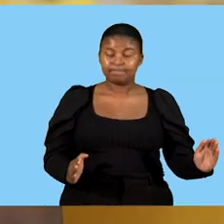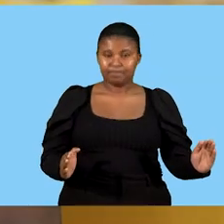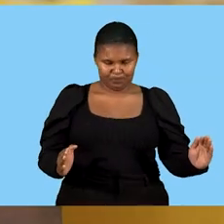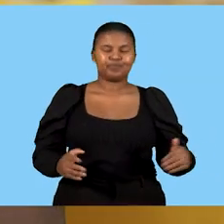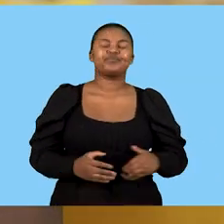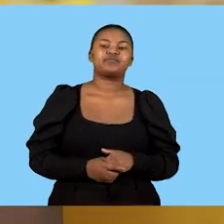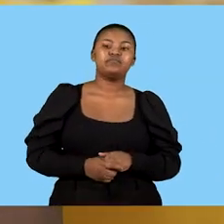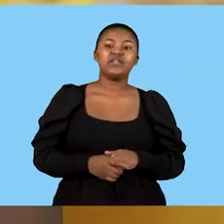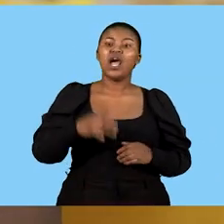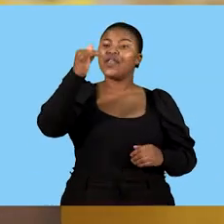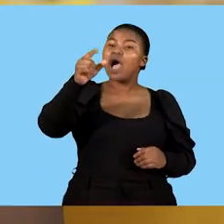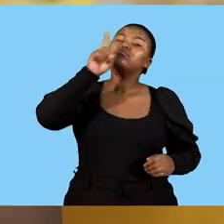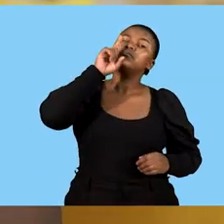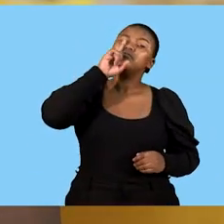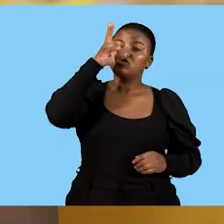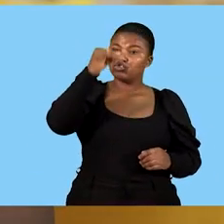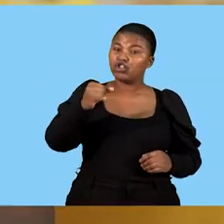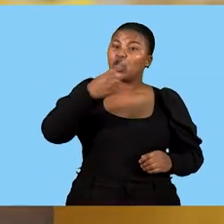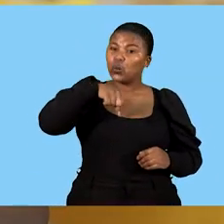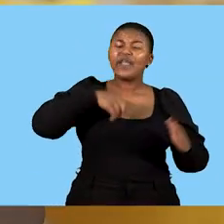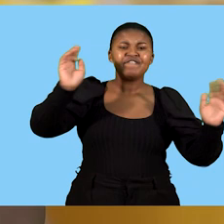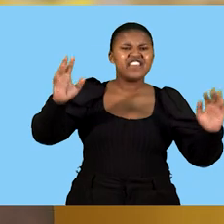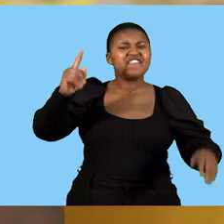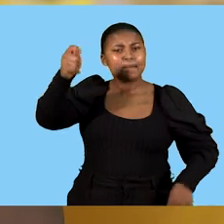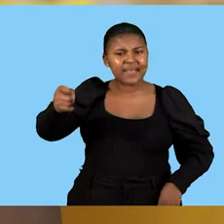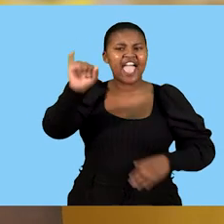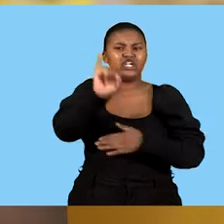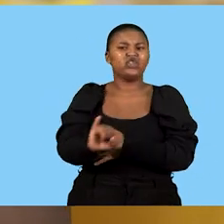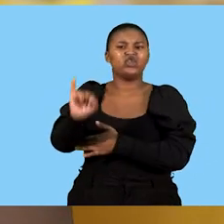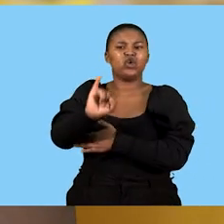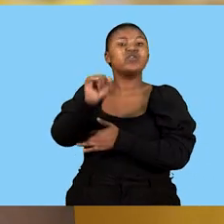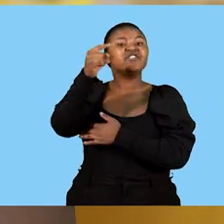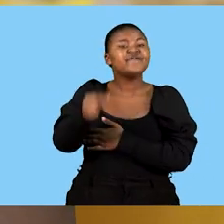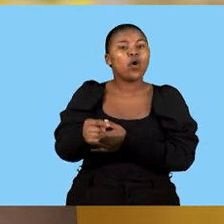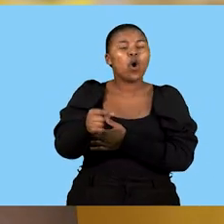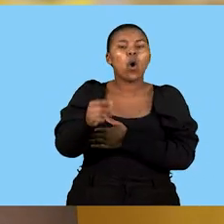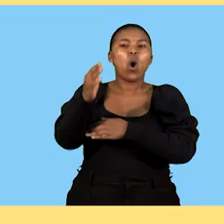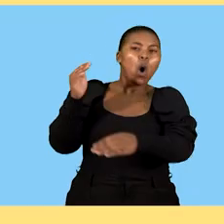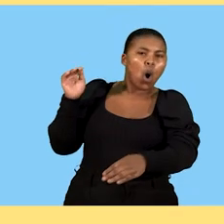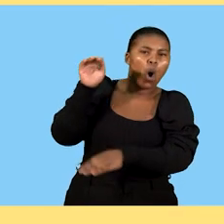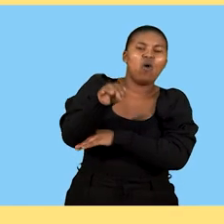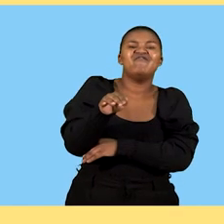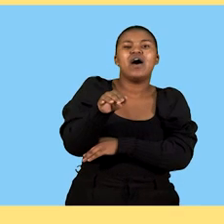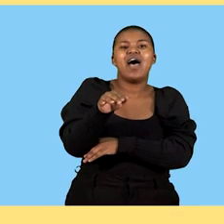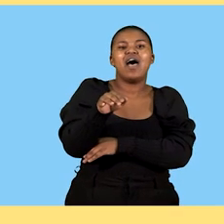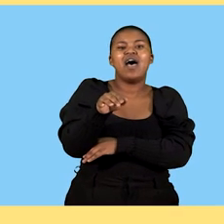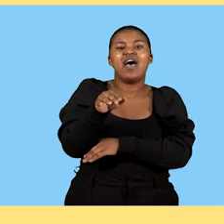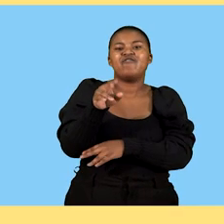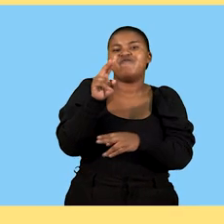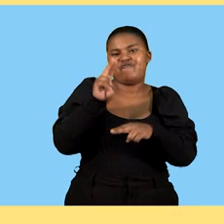And whenever income has not been paid to us, we then call it